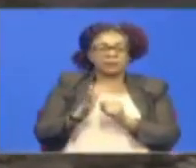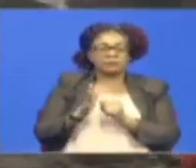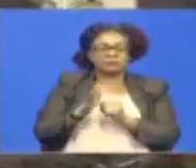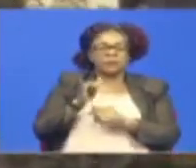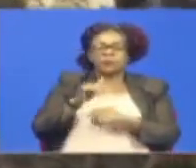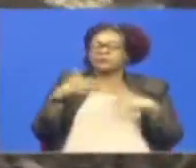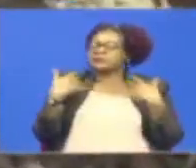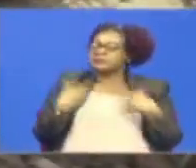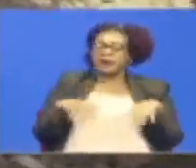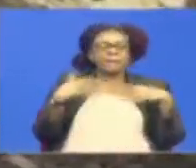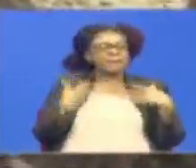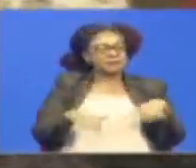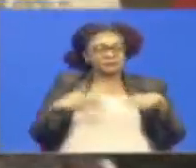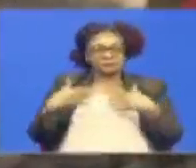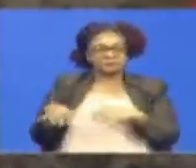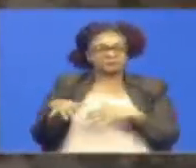drama.